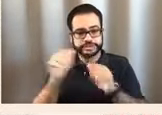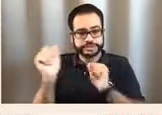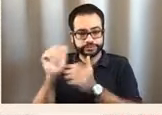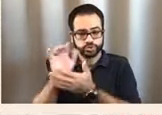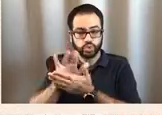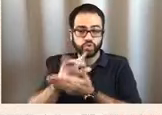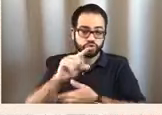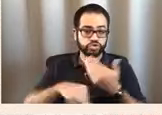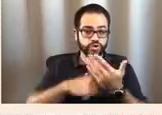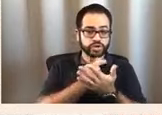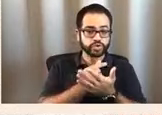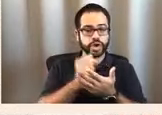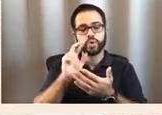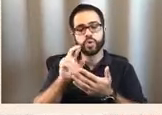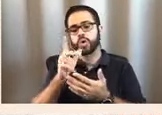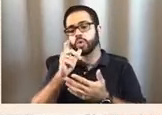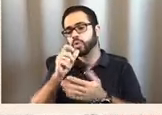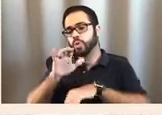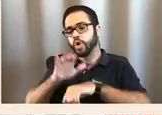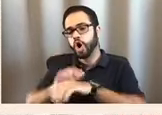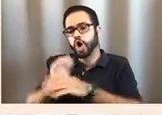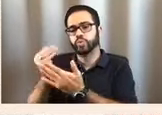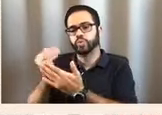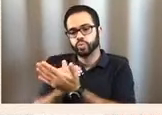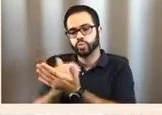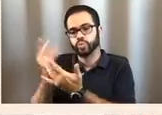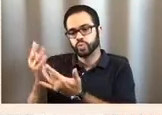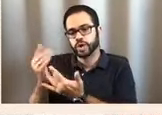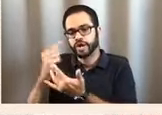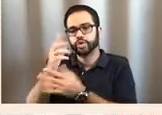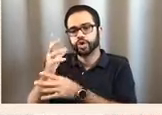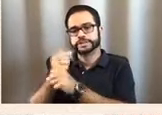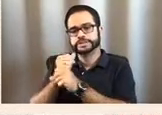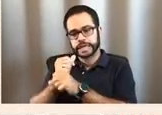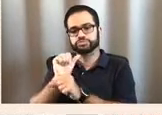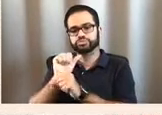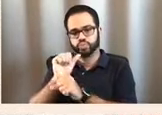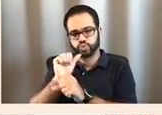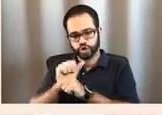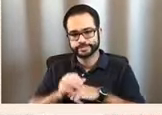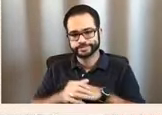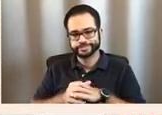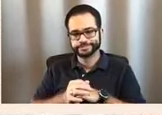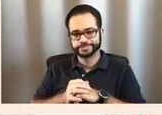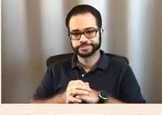on the APD waiting list to secure competitive integrated employment.